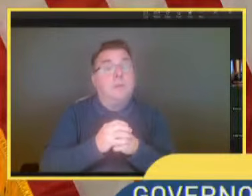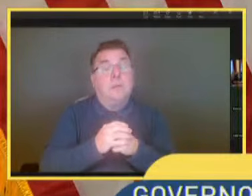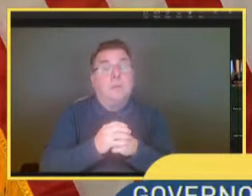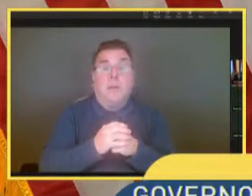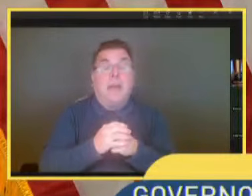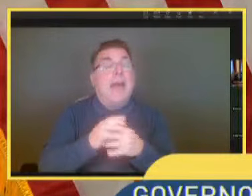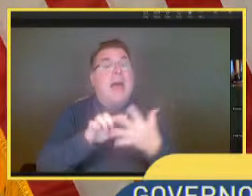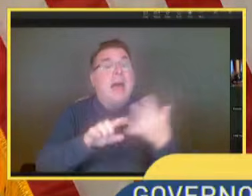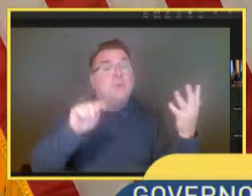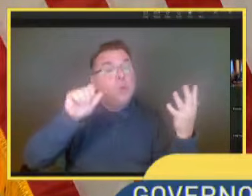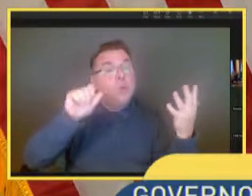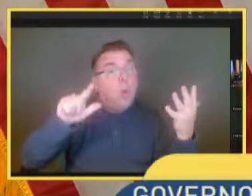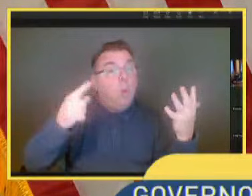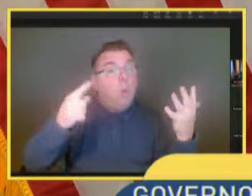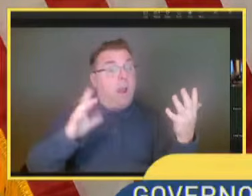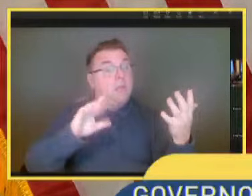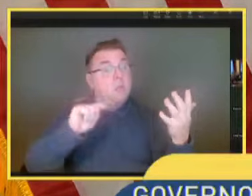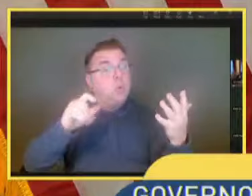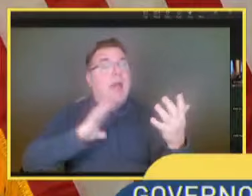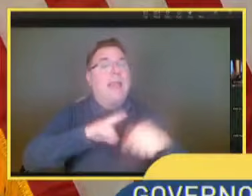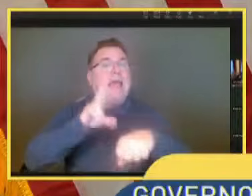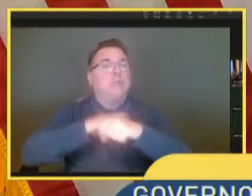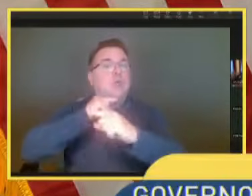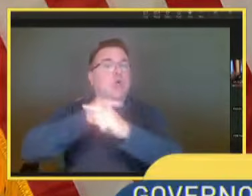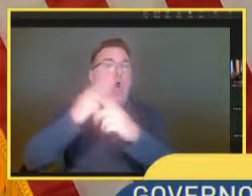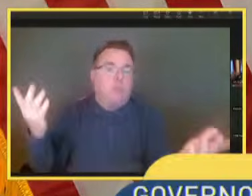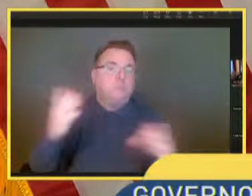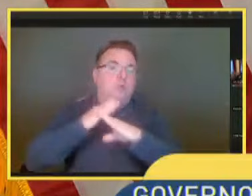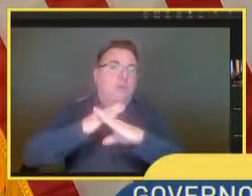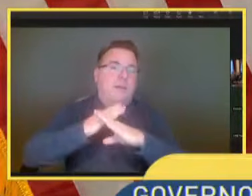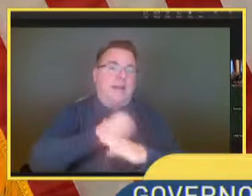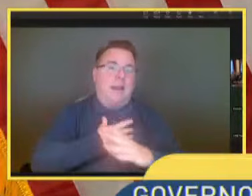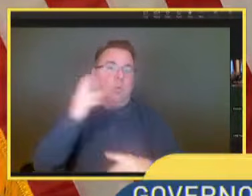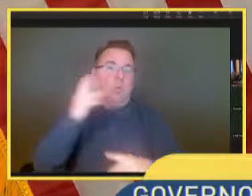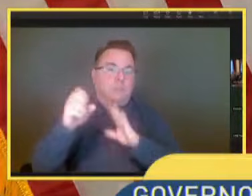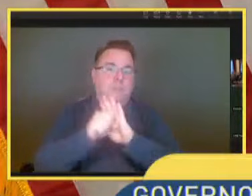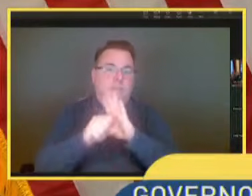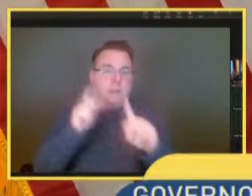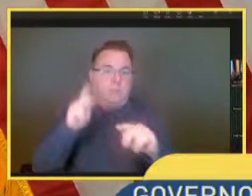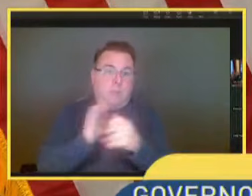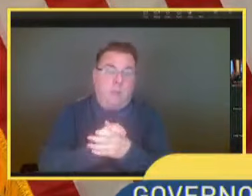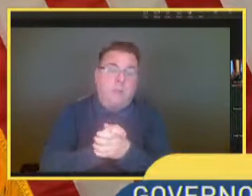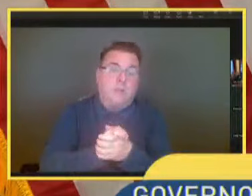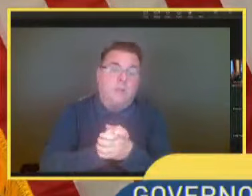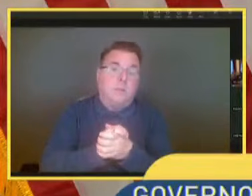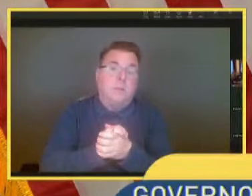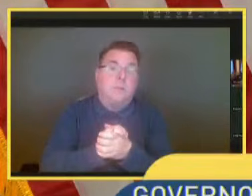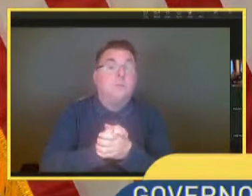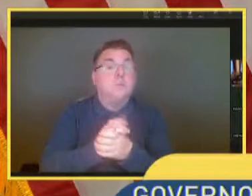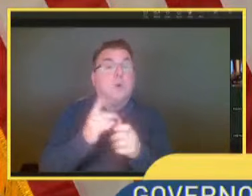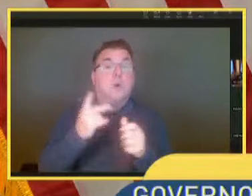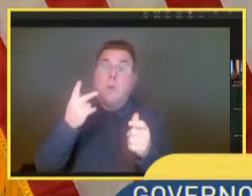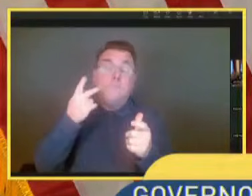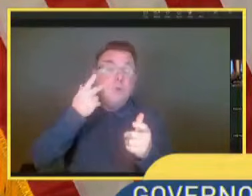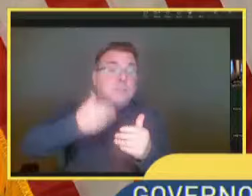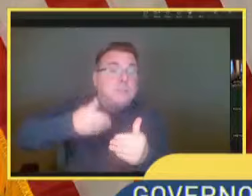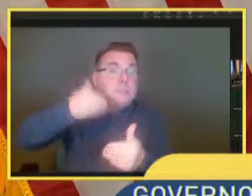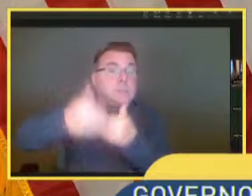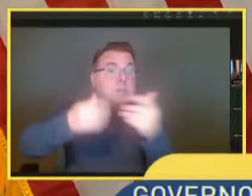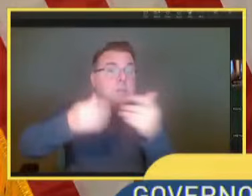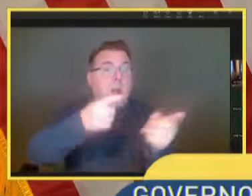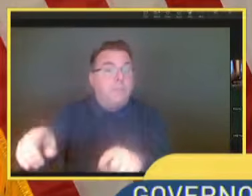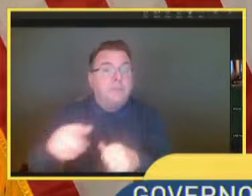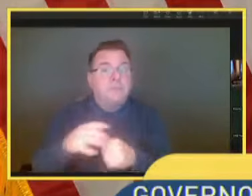help protect Washingtonians. So, of course, we'll see how things develop. But the General and I had a